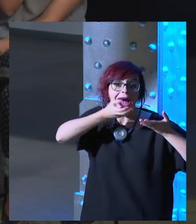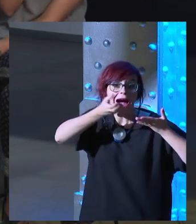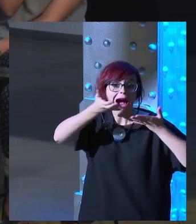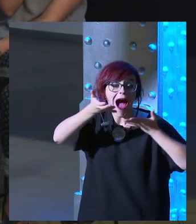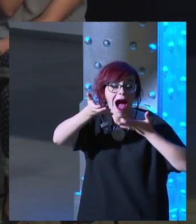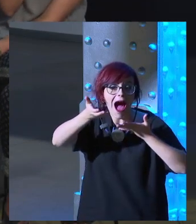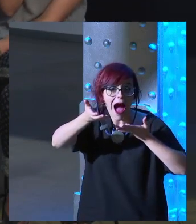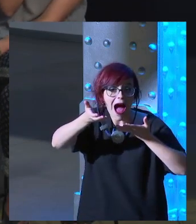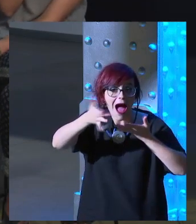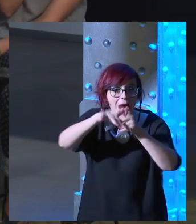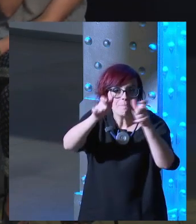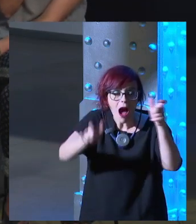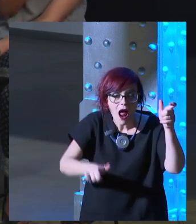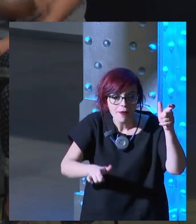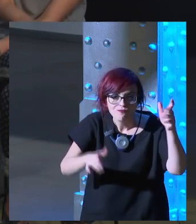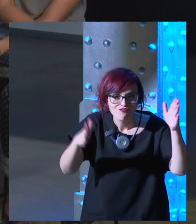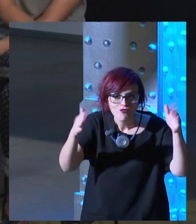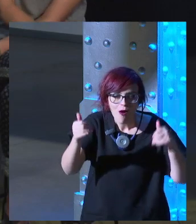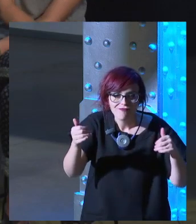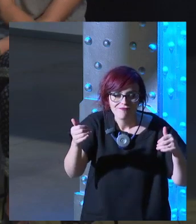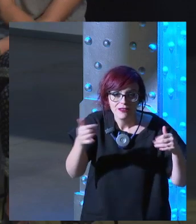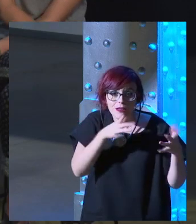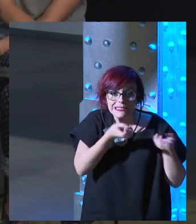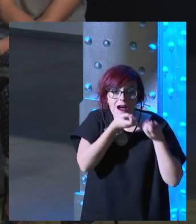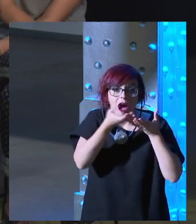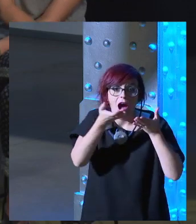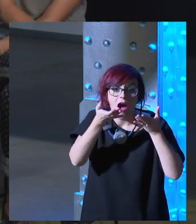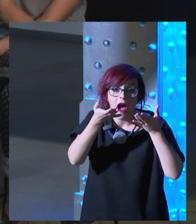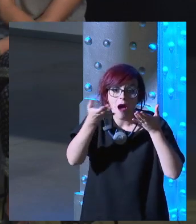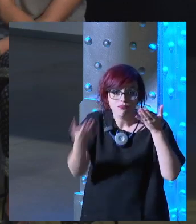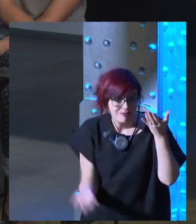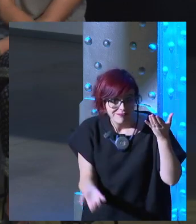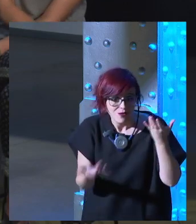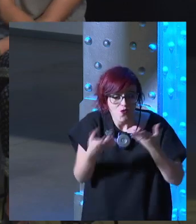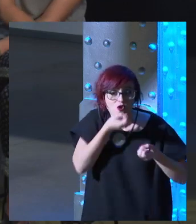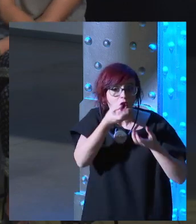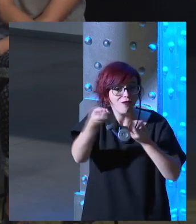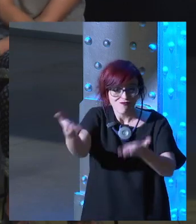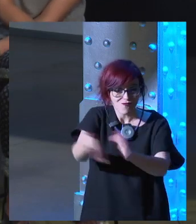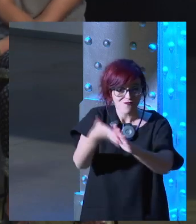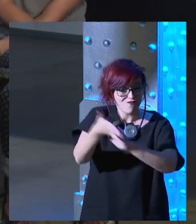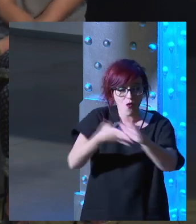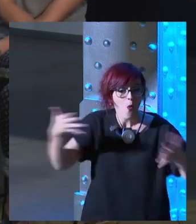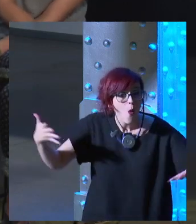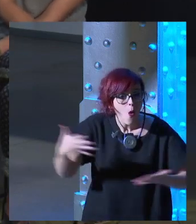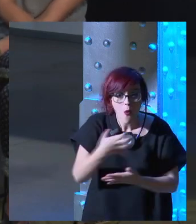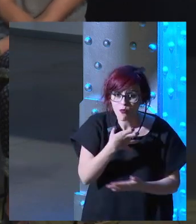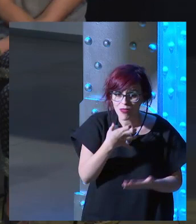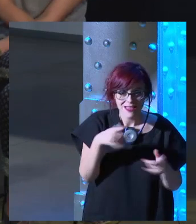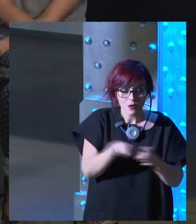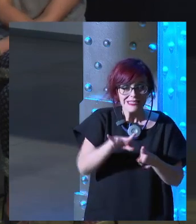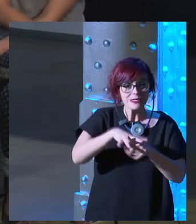And one of the worst things that's happened in schools is that we've said, oh no, it's got to be about democracy. We